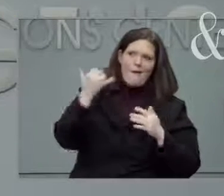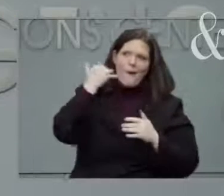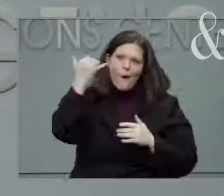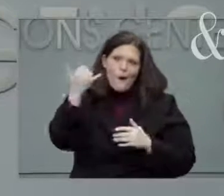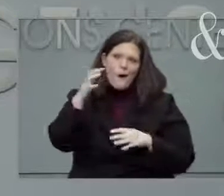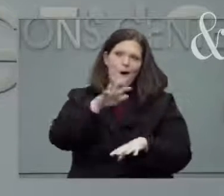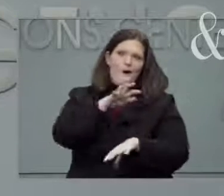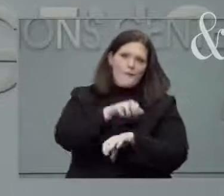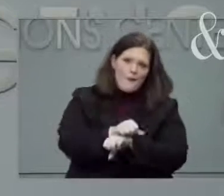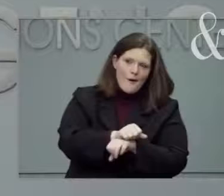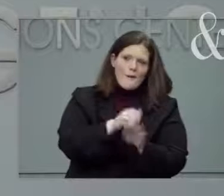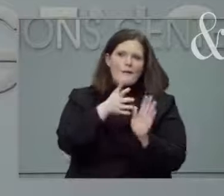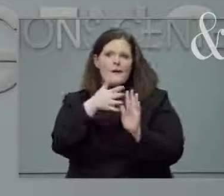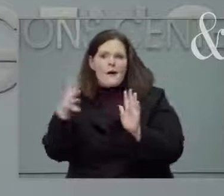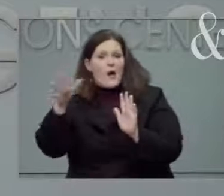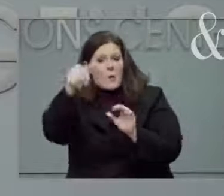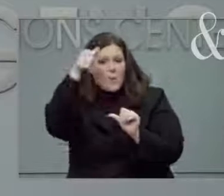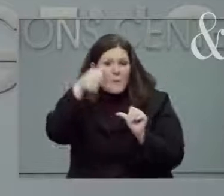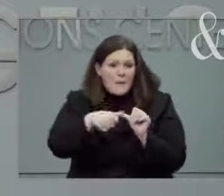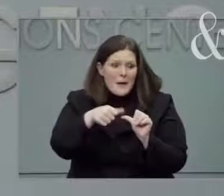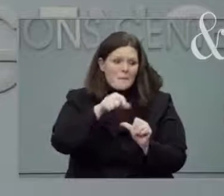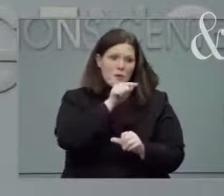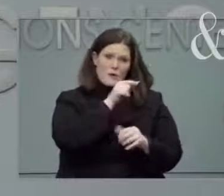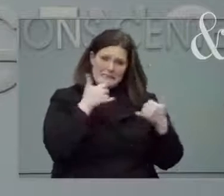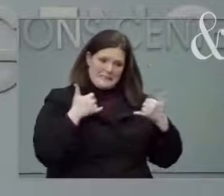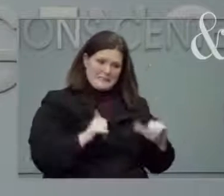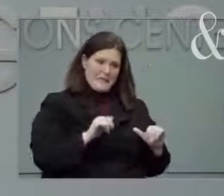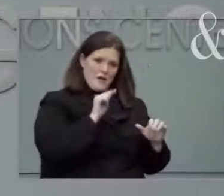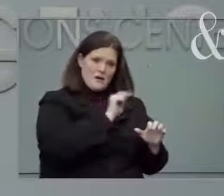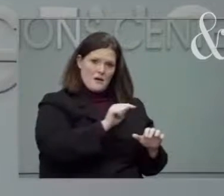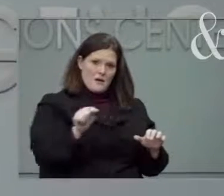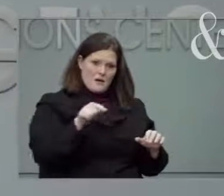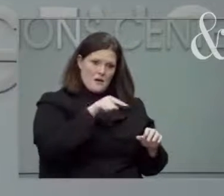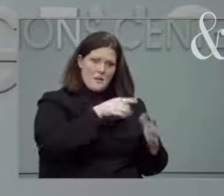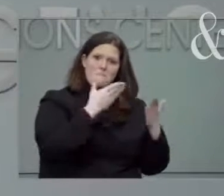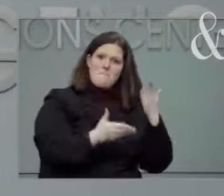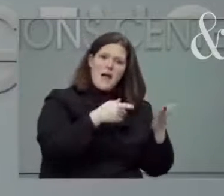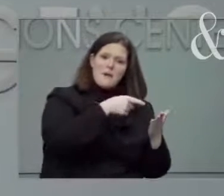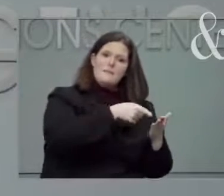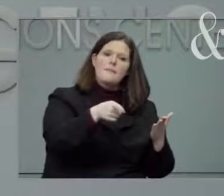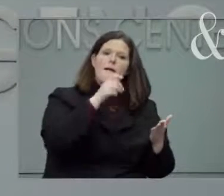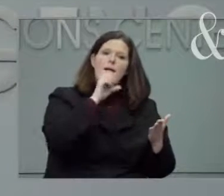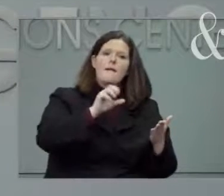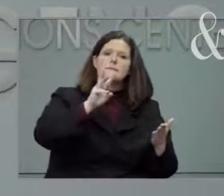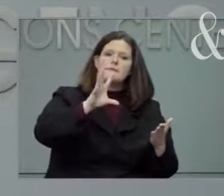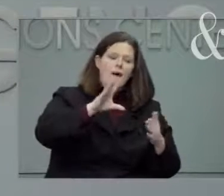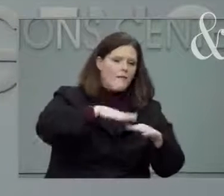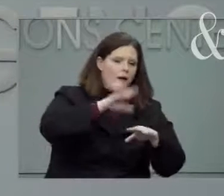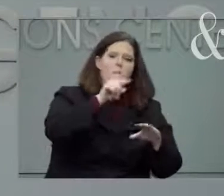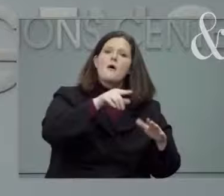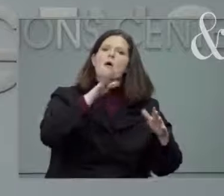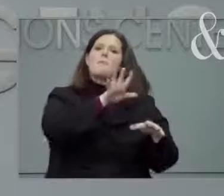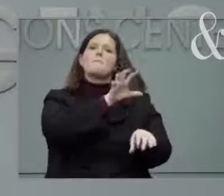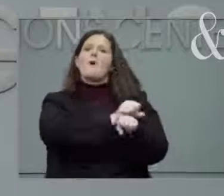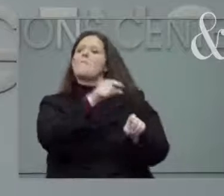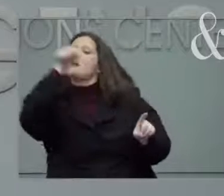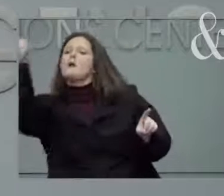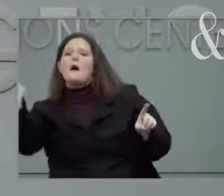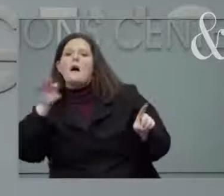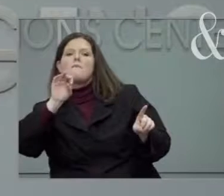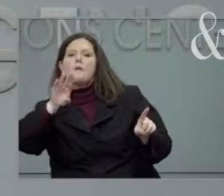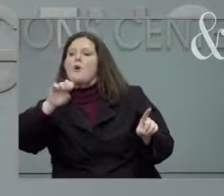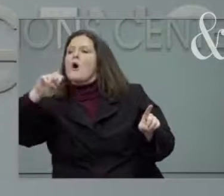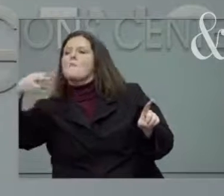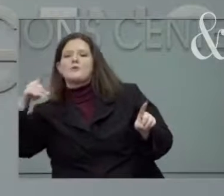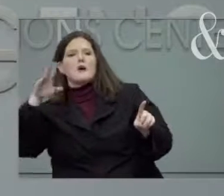and have longer wait lists for folks who are 65 and up, and will continue to vaccinate our 65 and up population. So we know this is